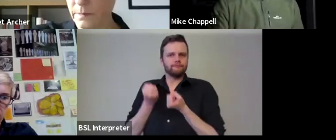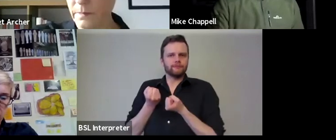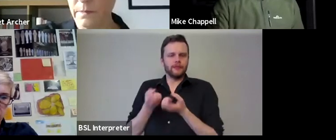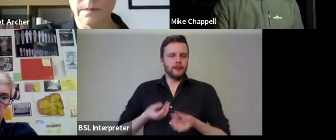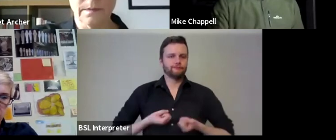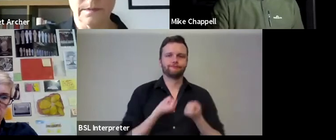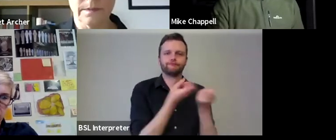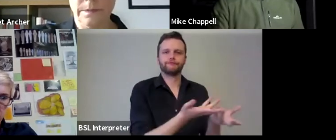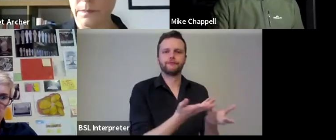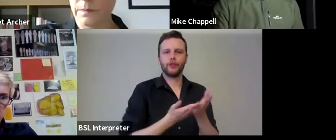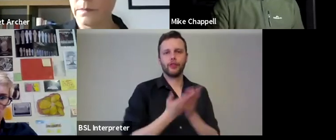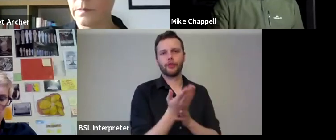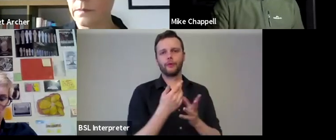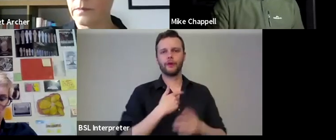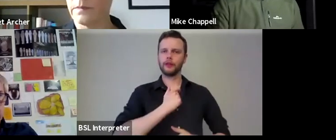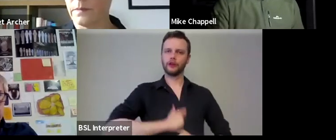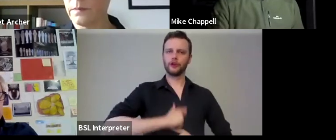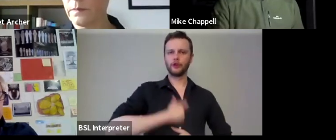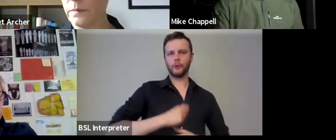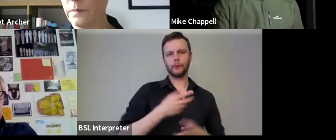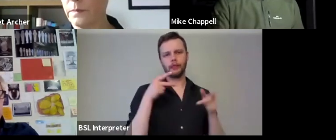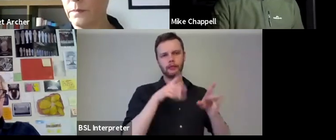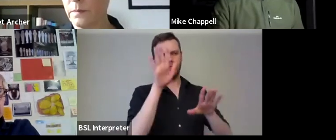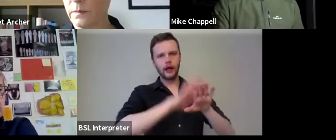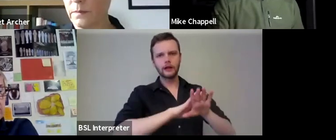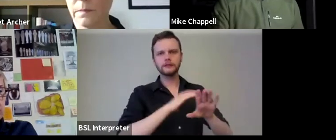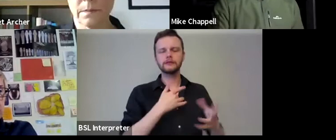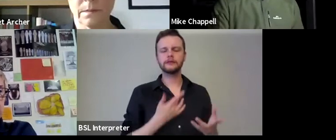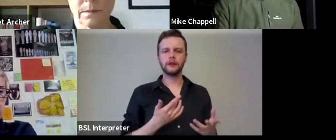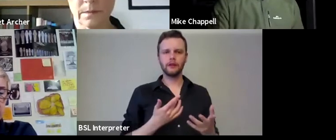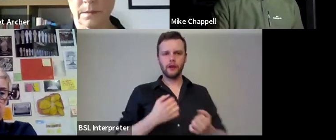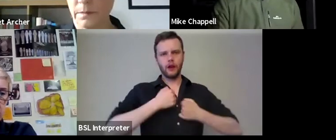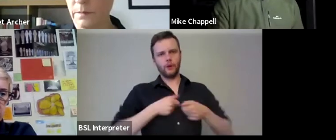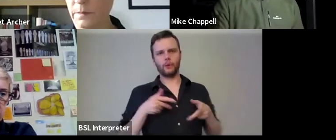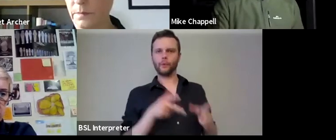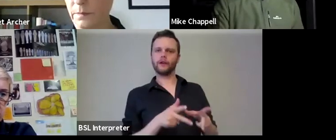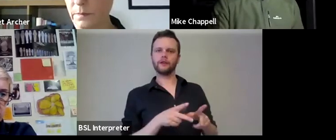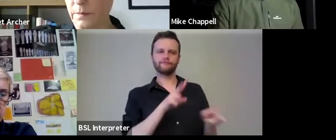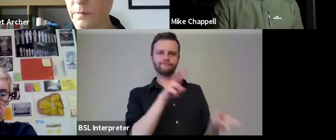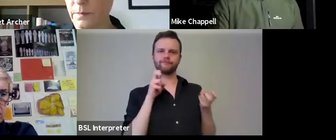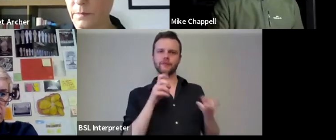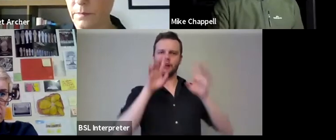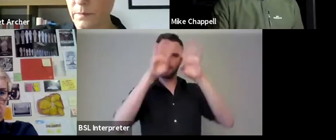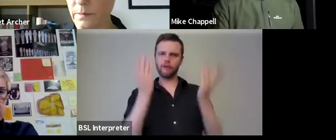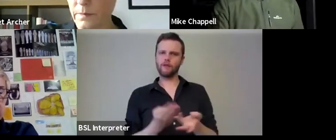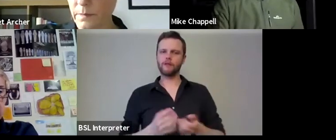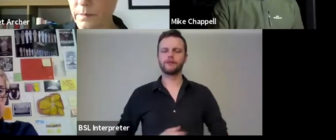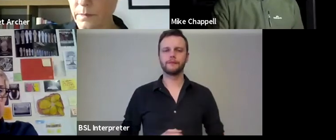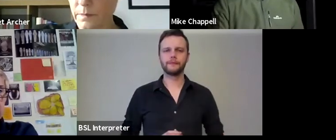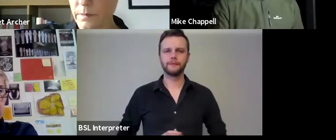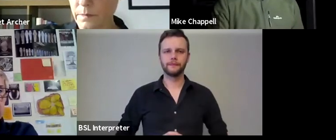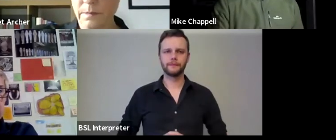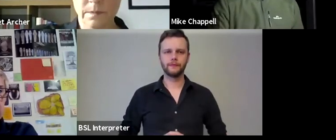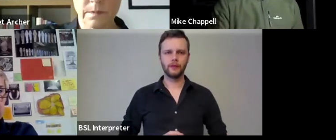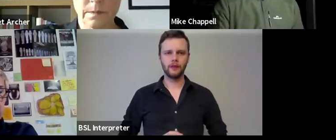data through our human lens, through our kind of through our own way of interpreting the world. And